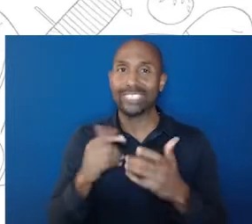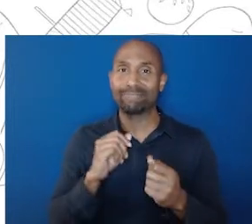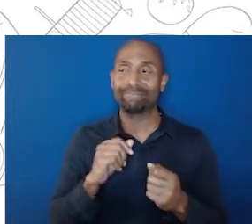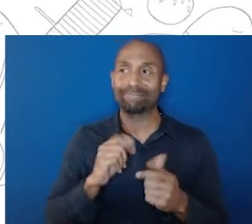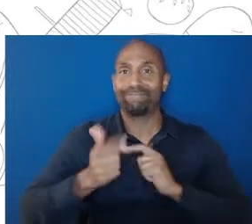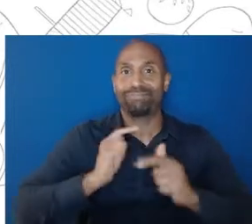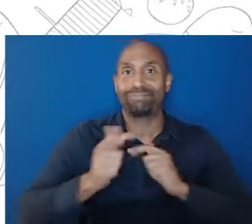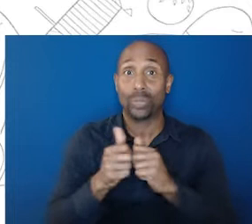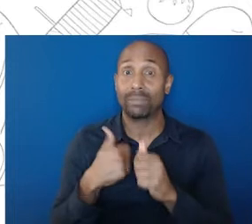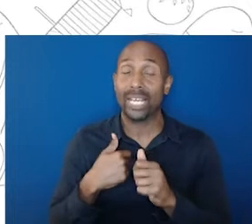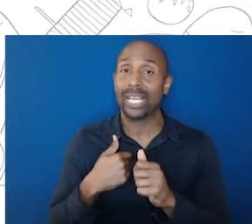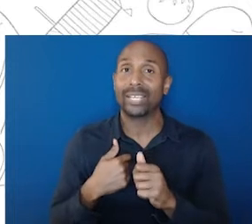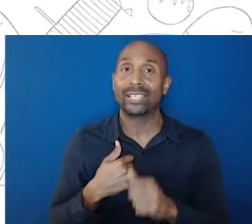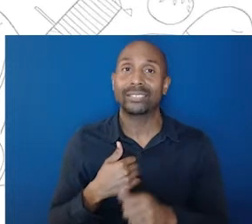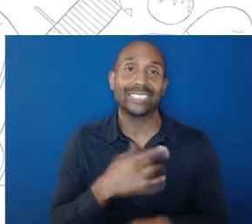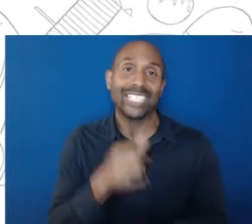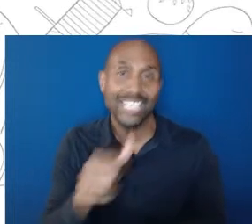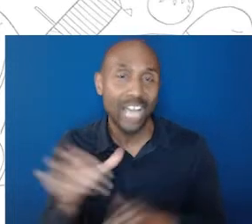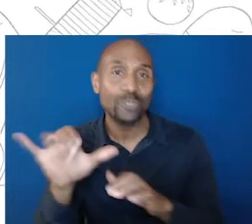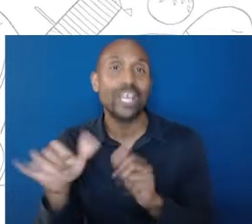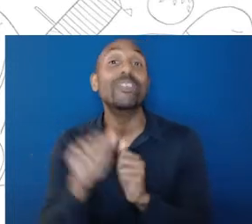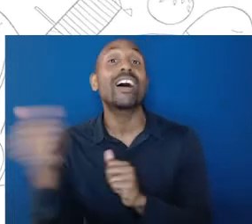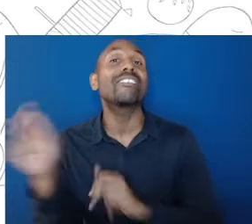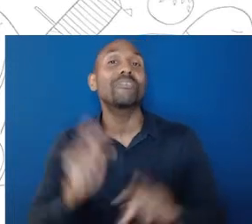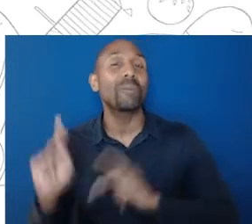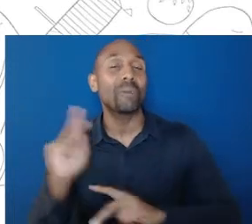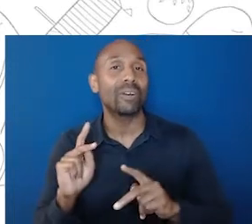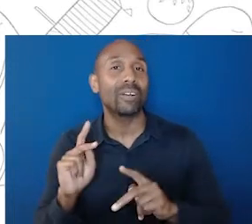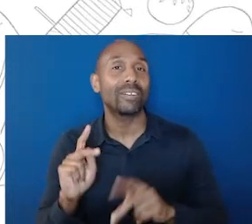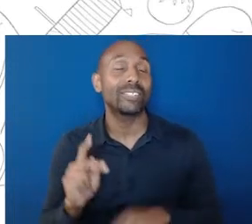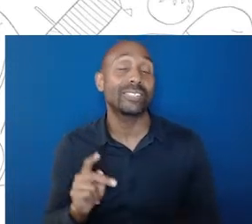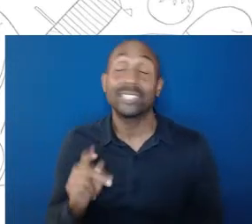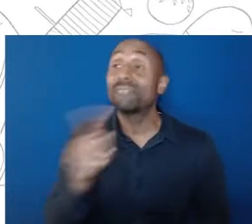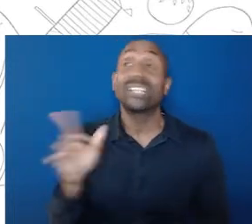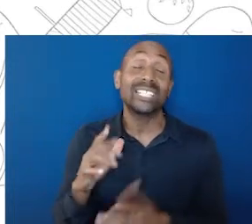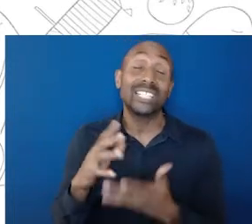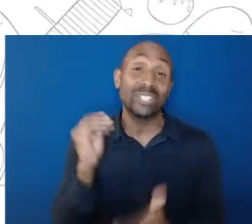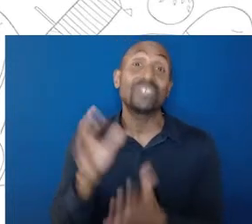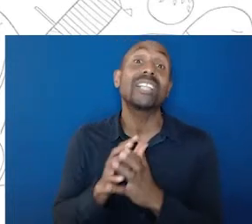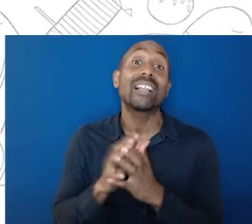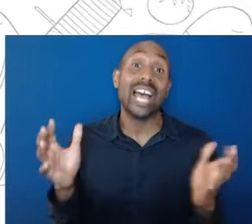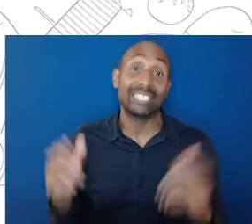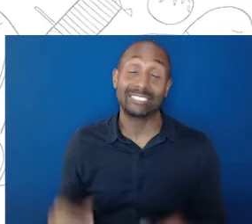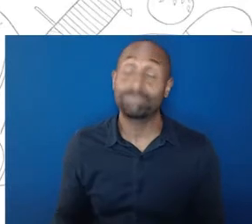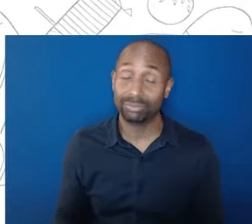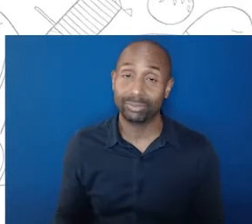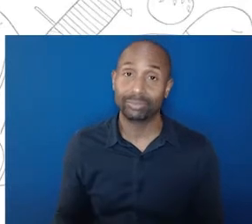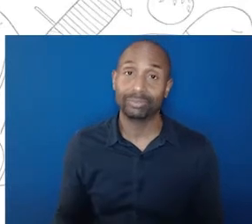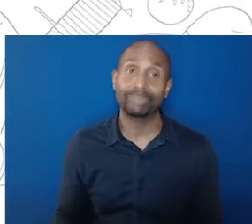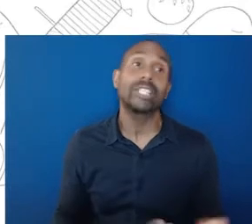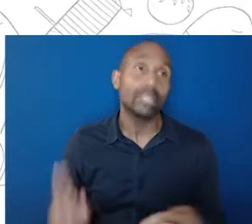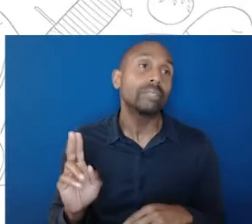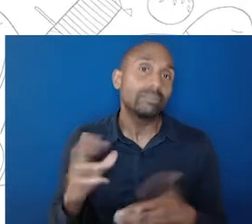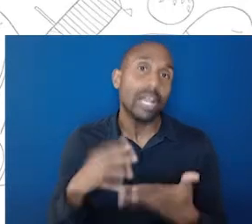he engaged with me. But it was an extraordinary learning for me. Yeah. I didn't just learn how